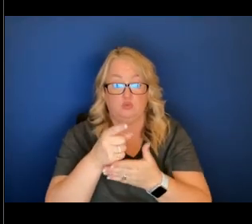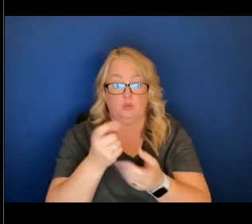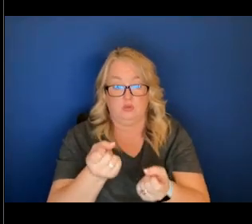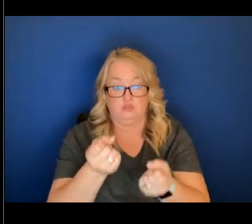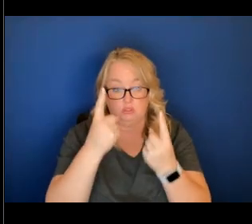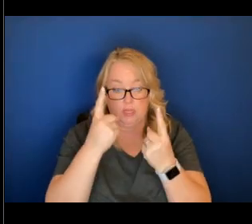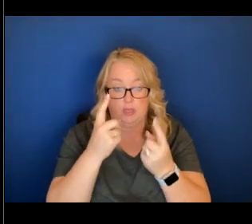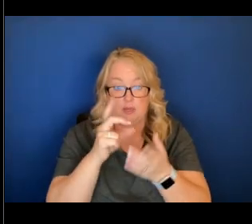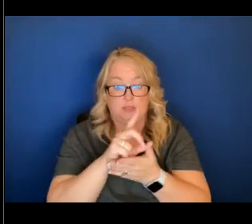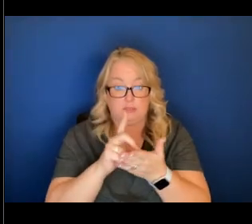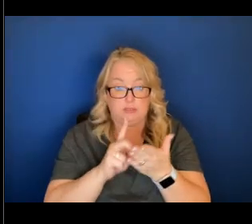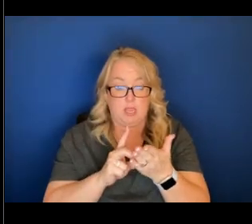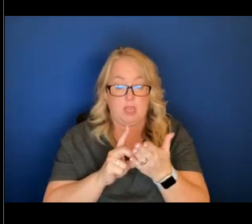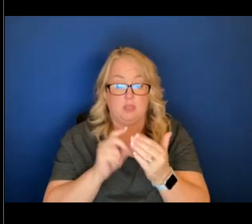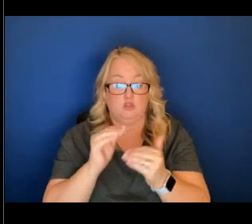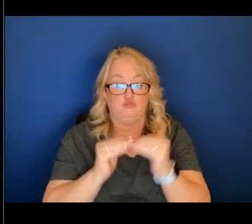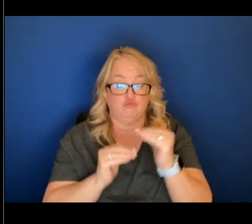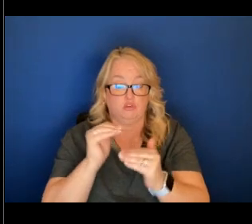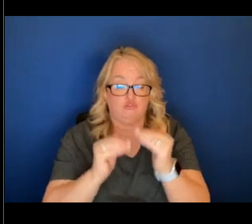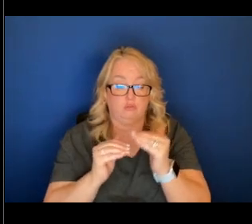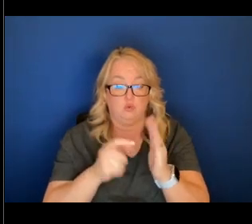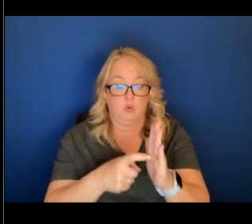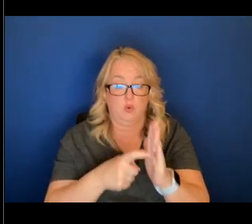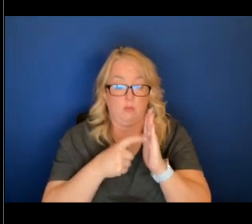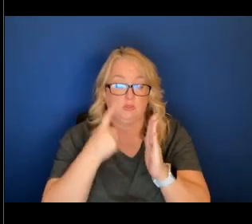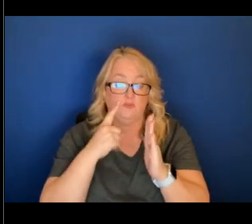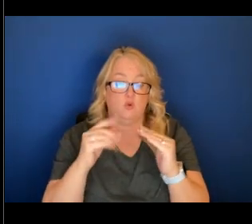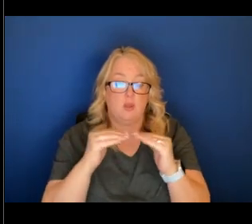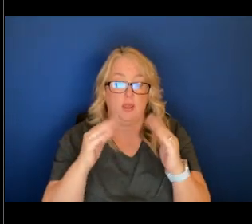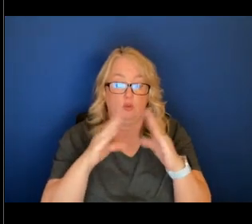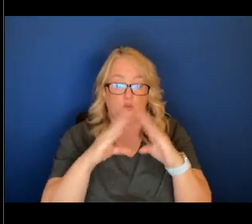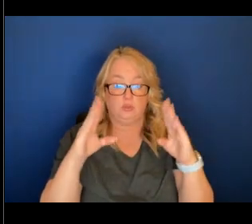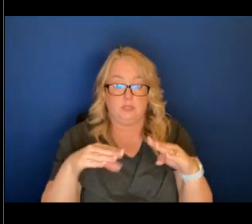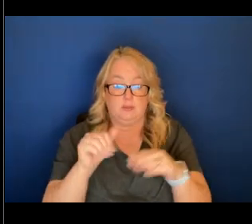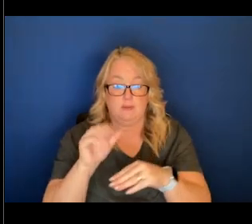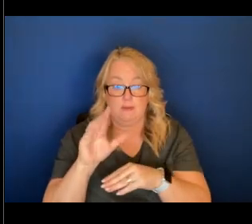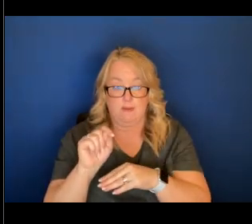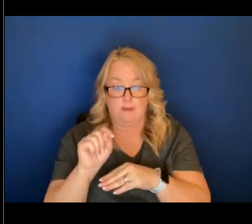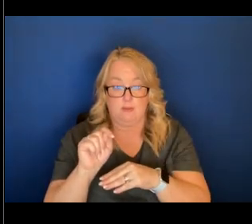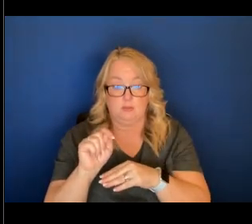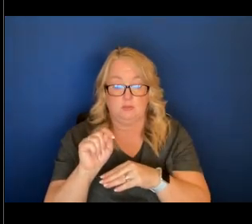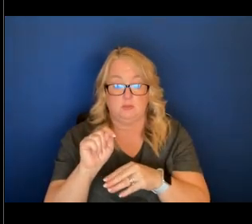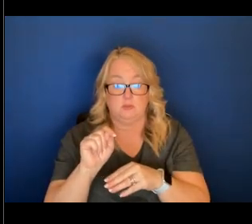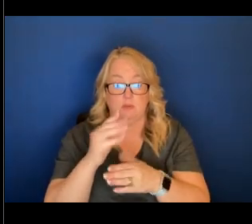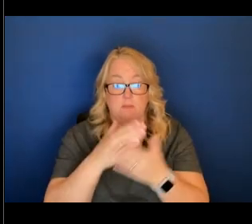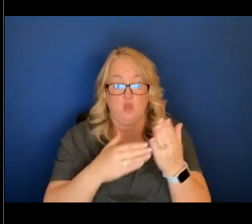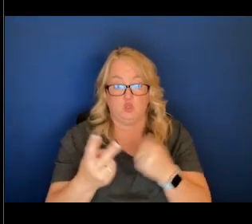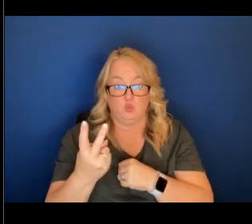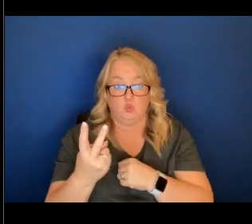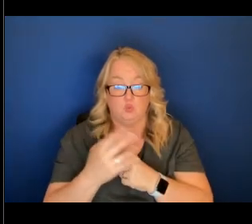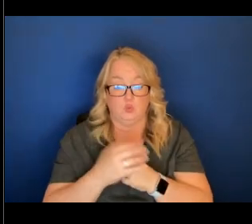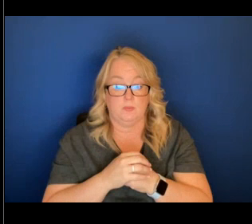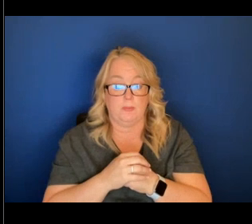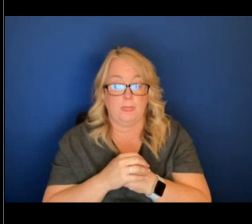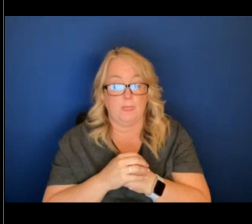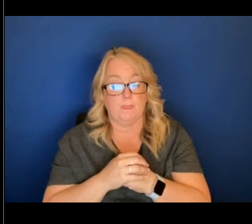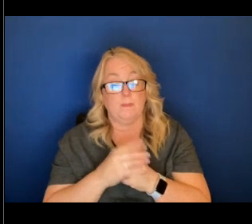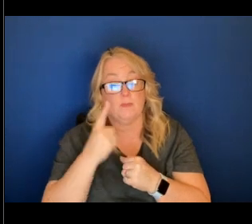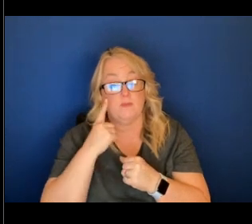design and construction requirements of the Fair Housing Act Technical Overview, Part 2. During